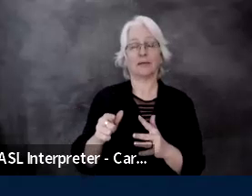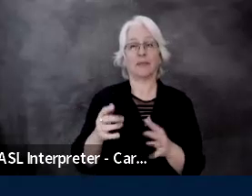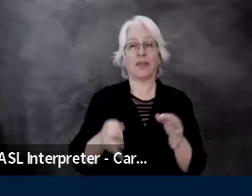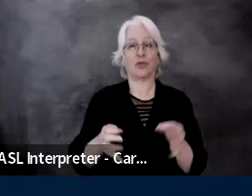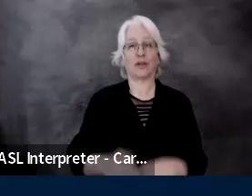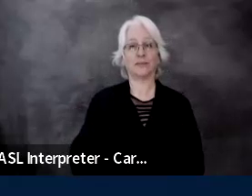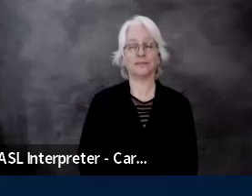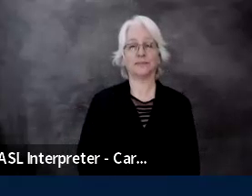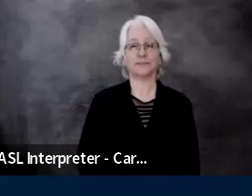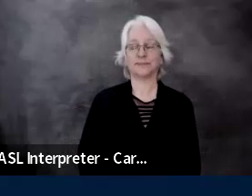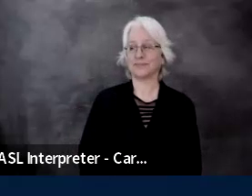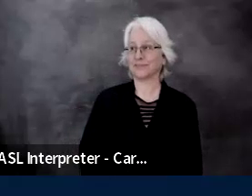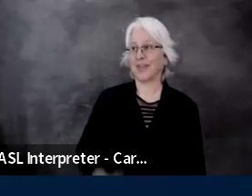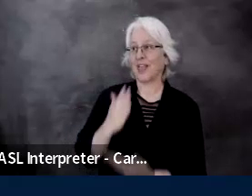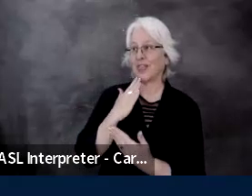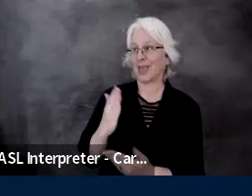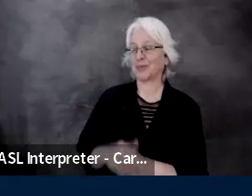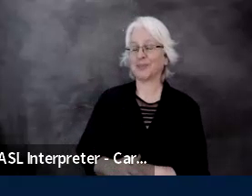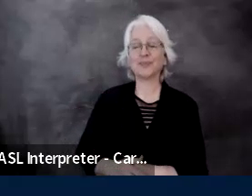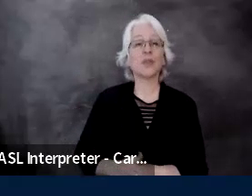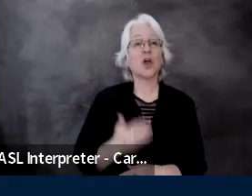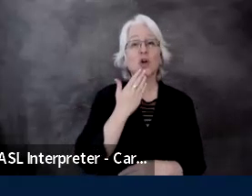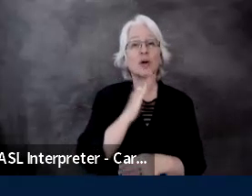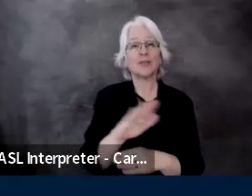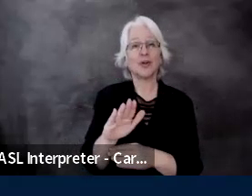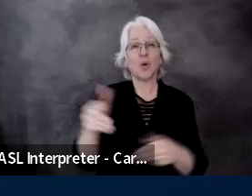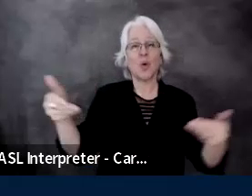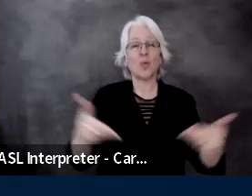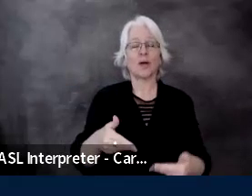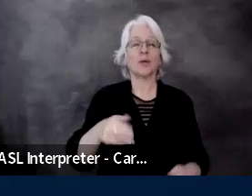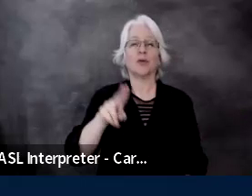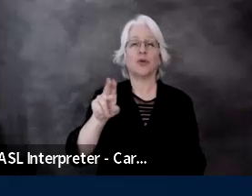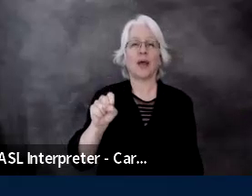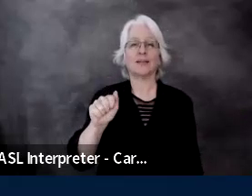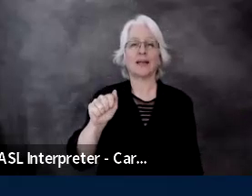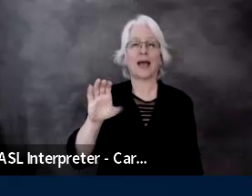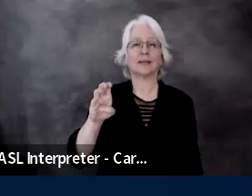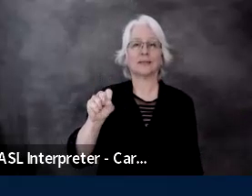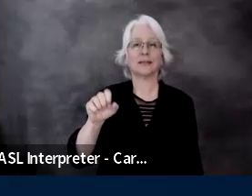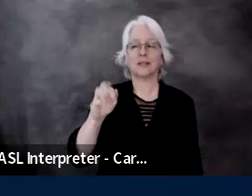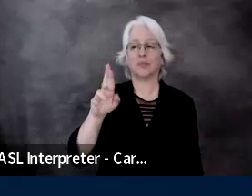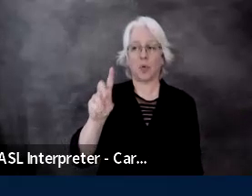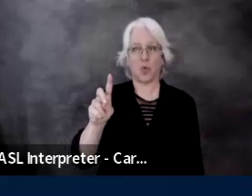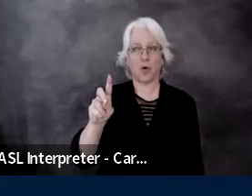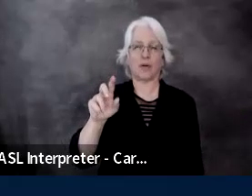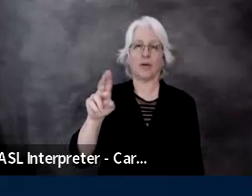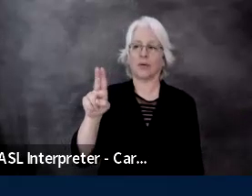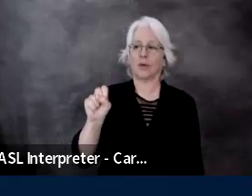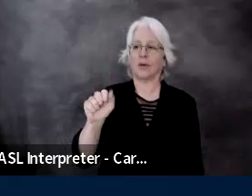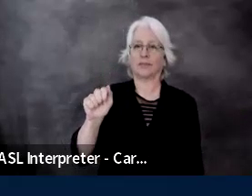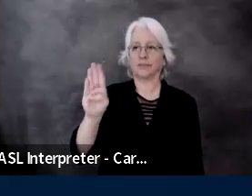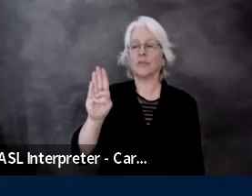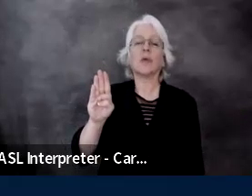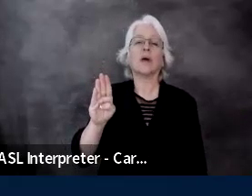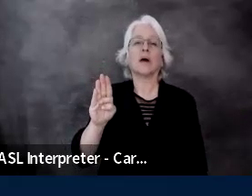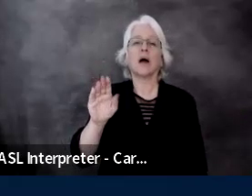Thank you. Good afternoon and welcome to the U.S. Access Board's Artificial Intelligence virtual